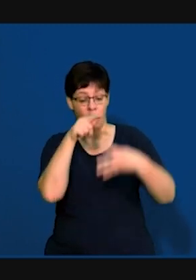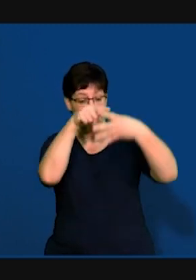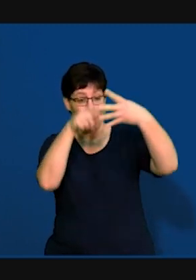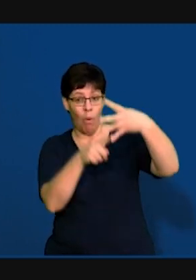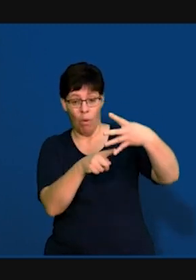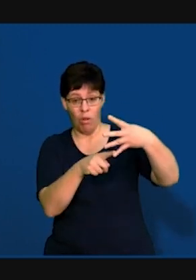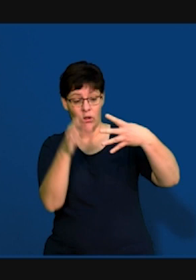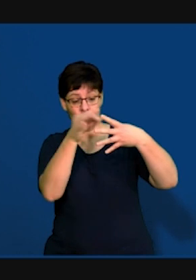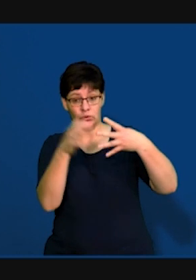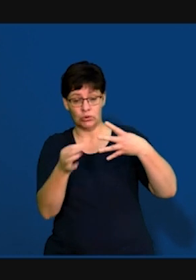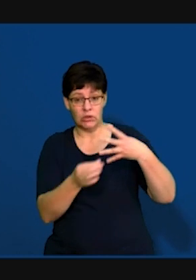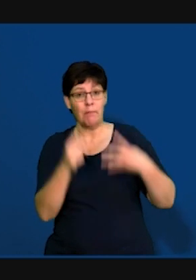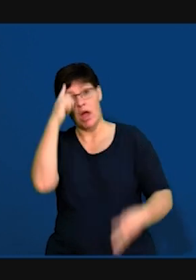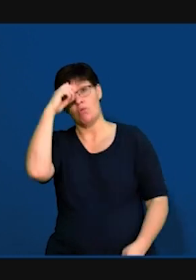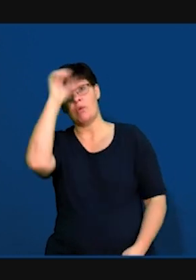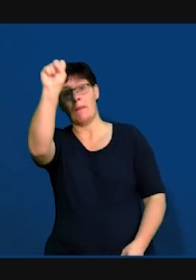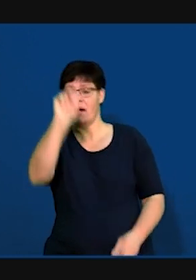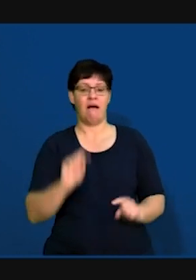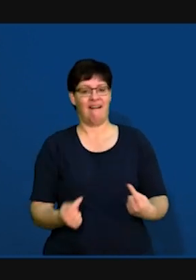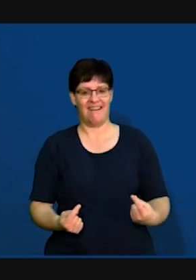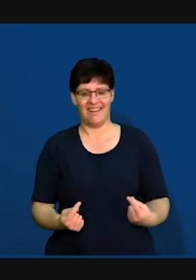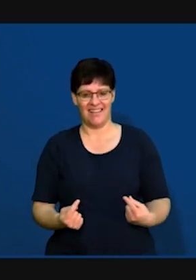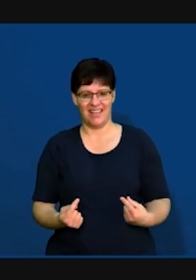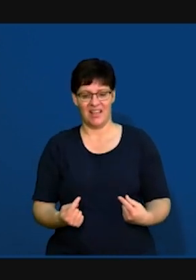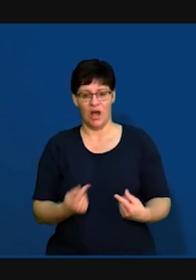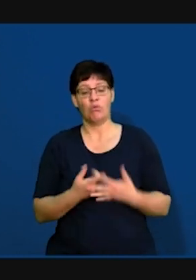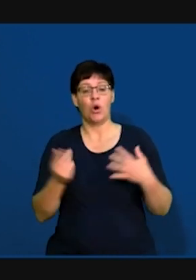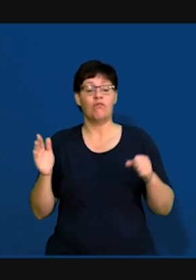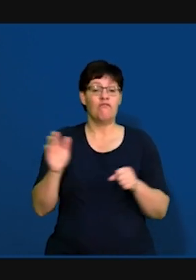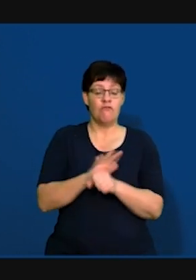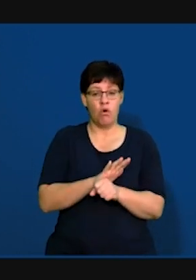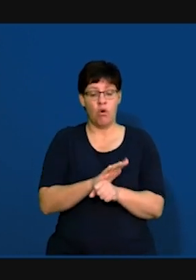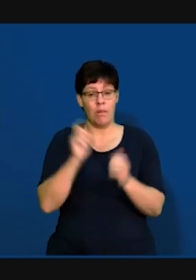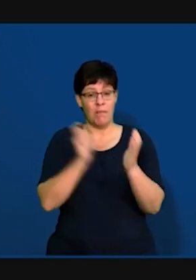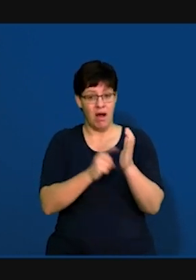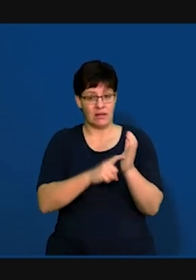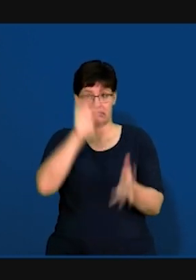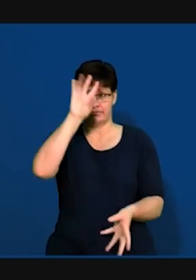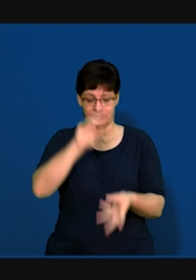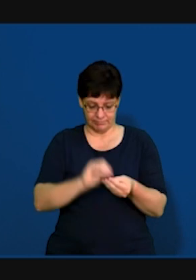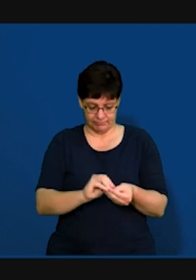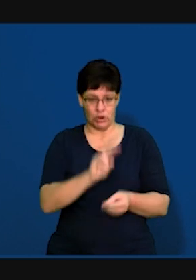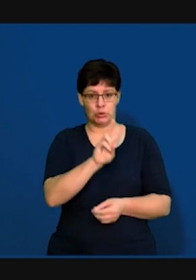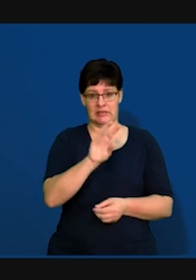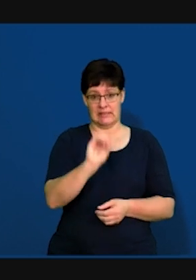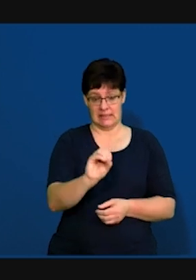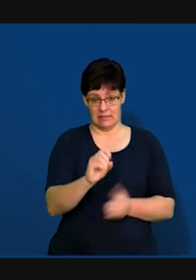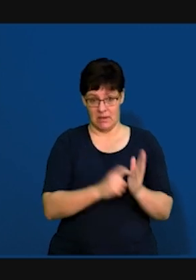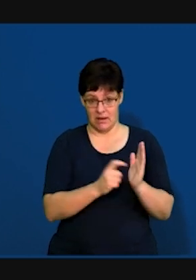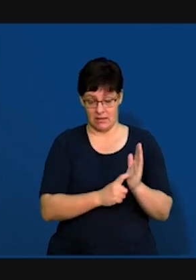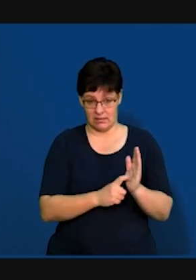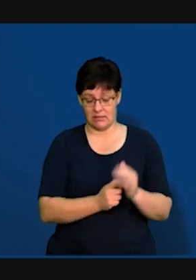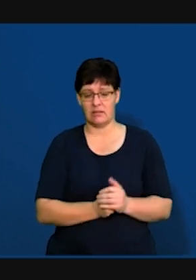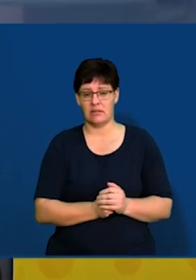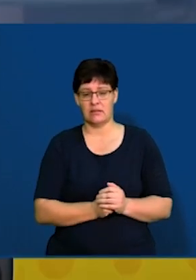on recall. So the total number of marks is 20 marks. Now, if a question is